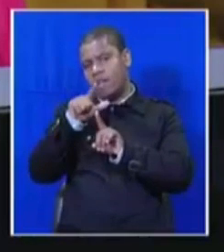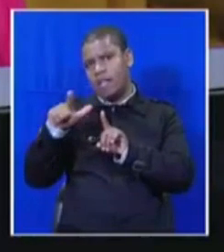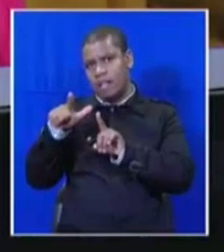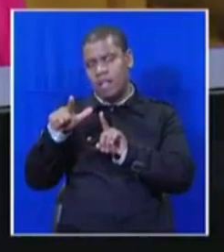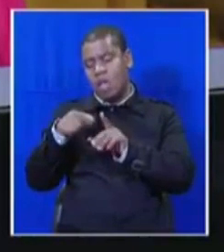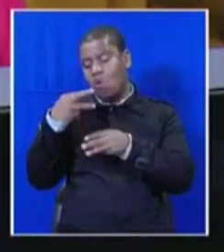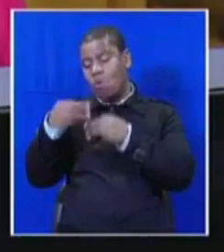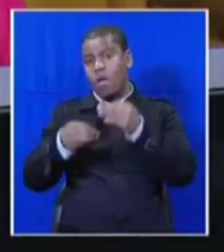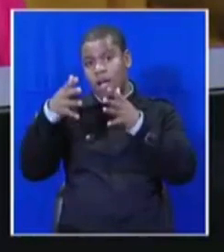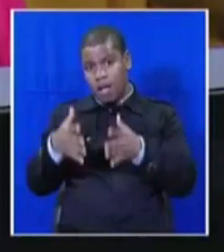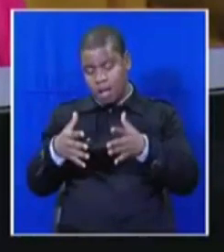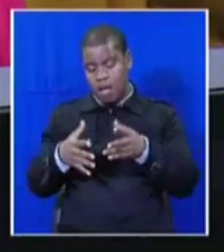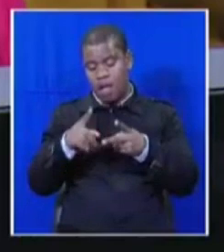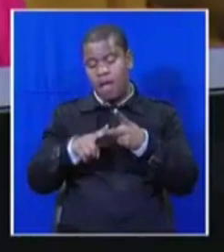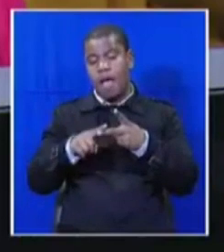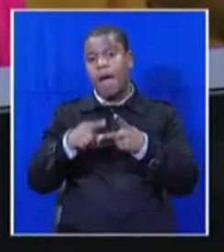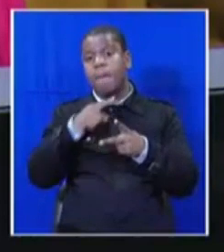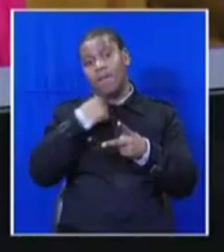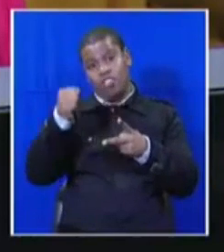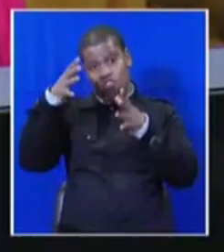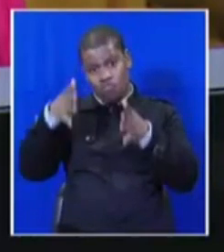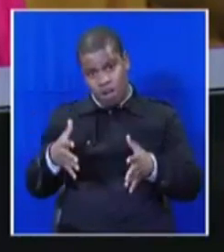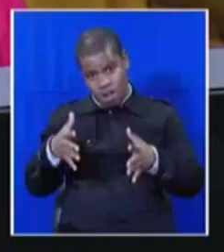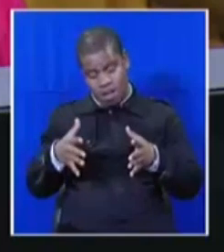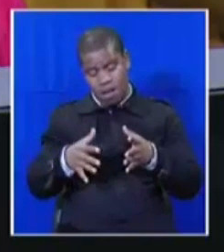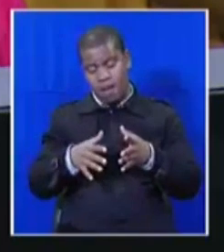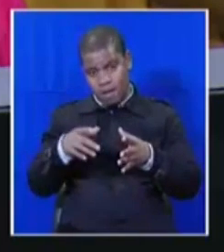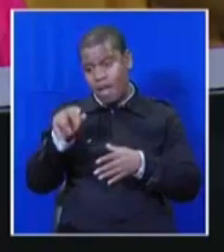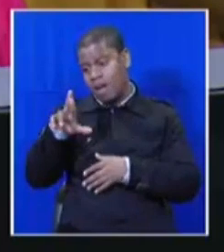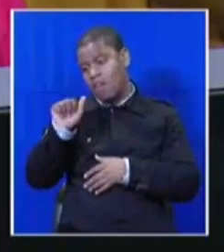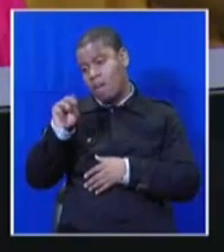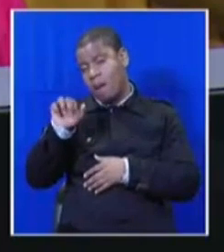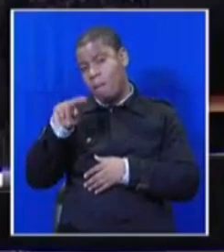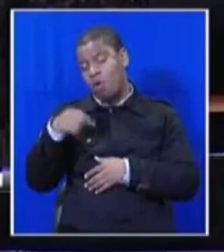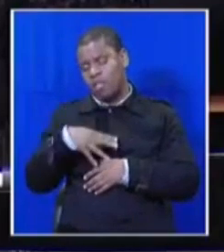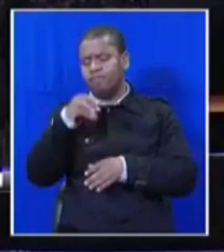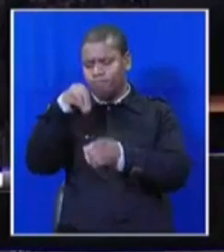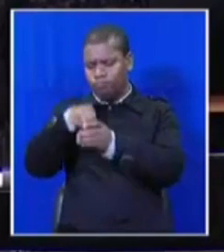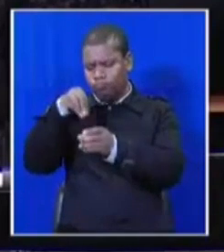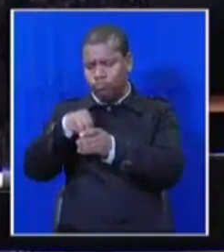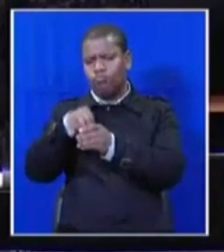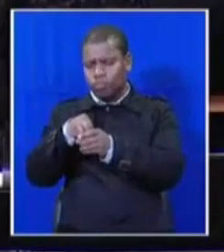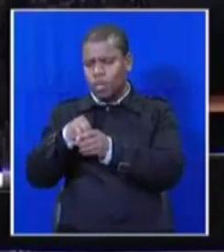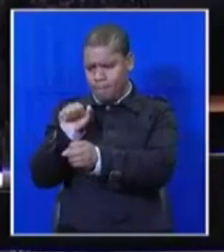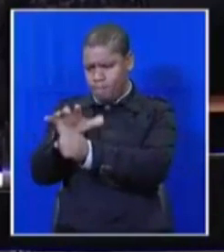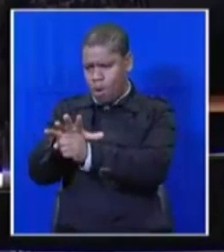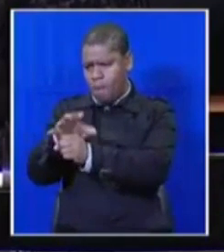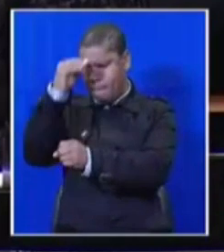murderer Ramaphosa, played a central role in influencing the